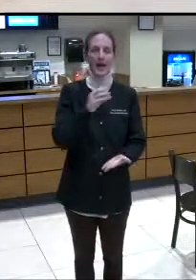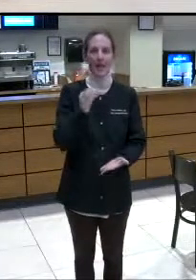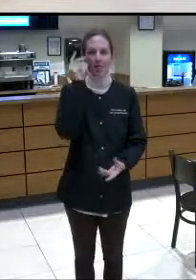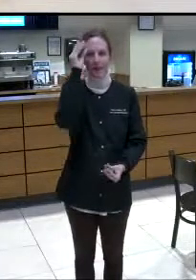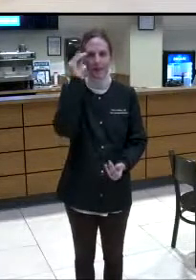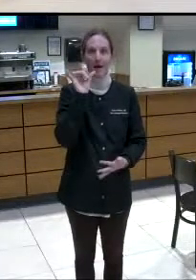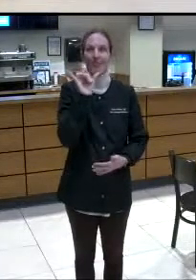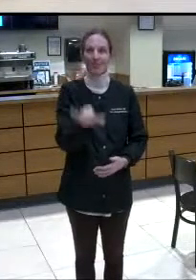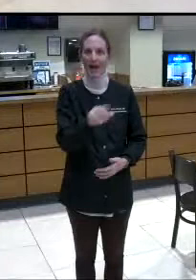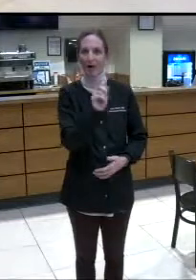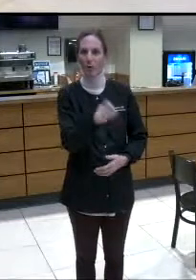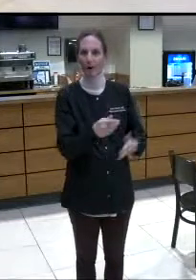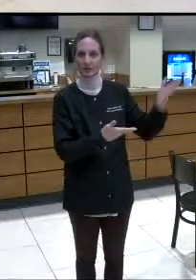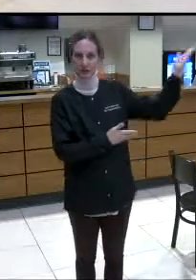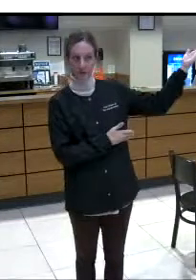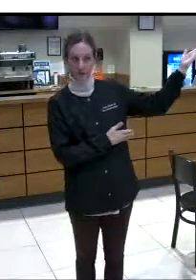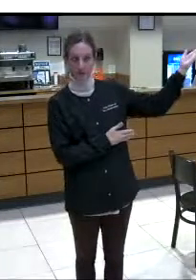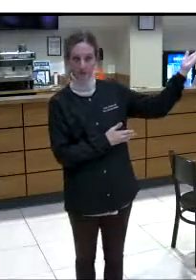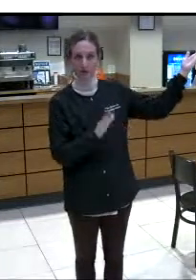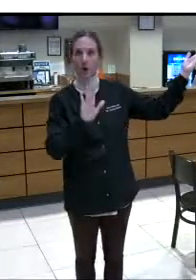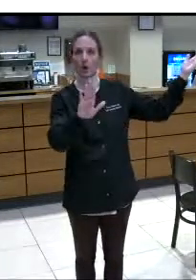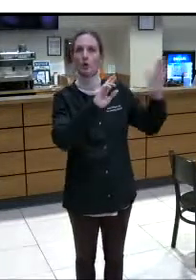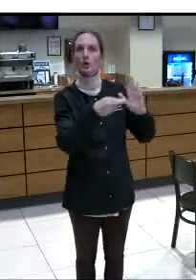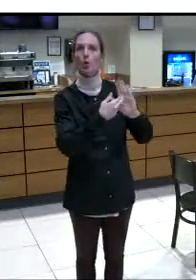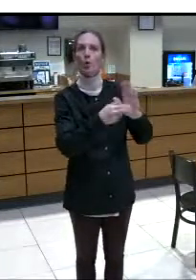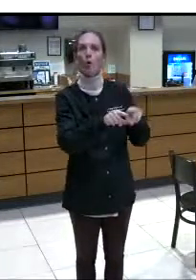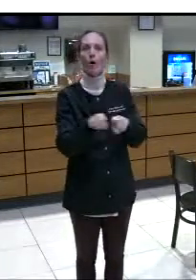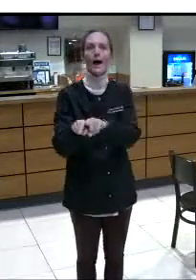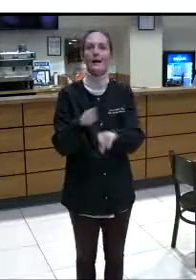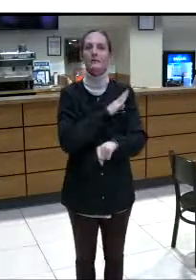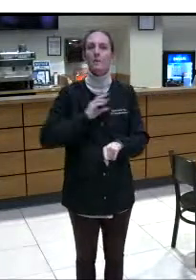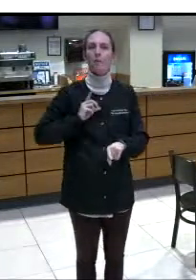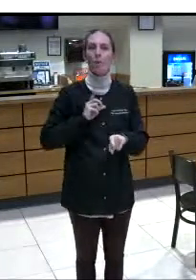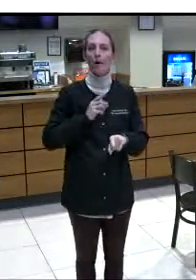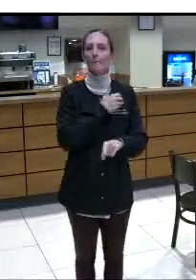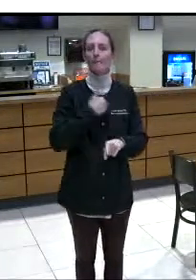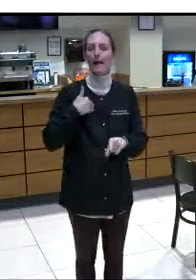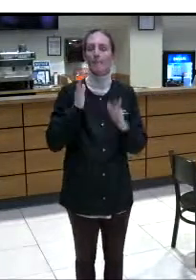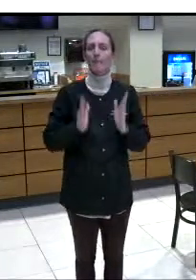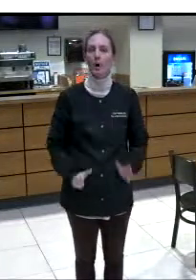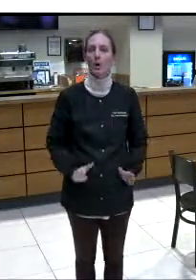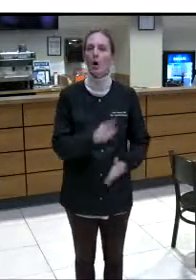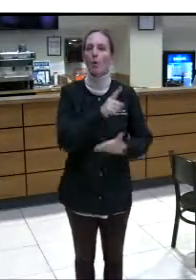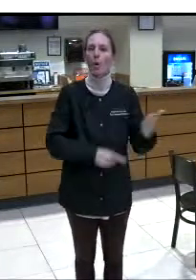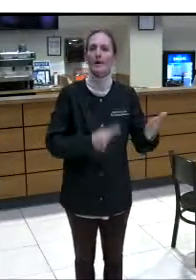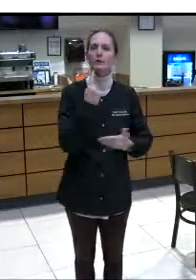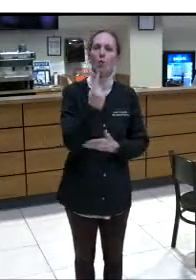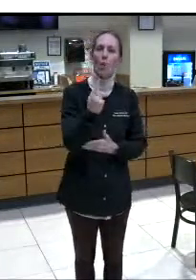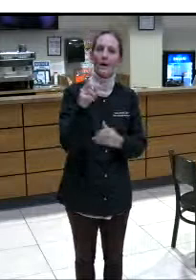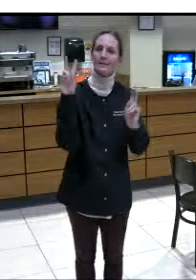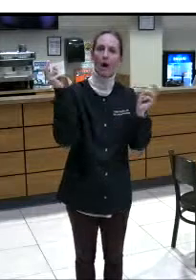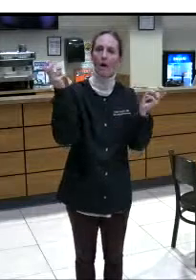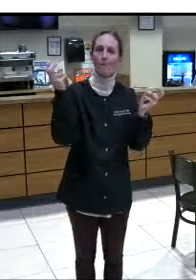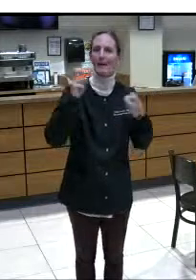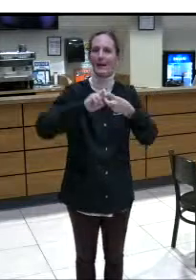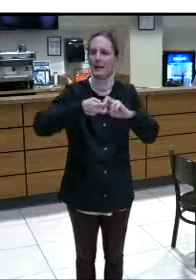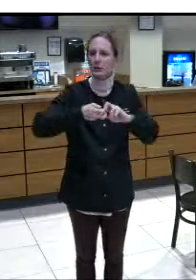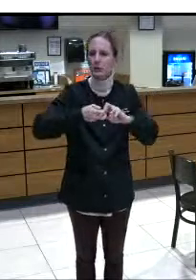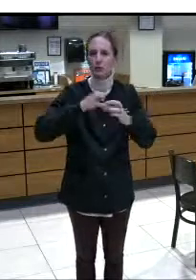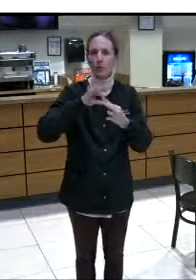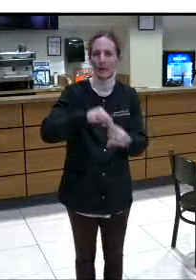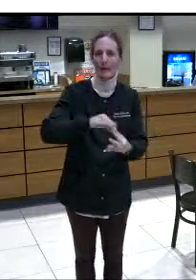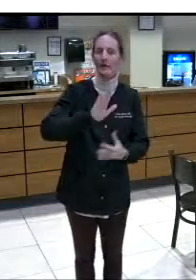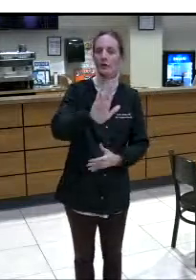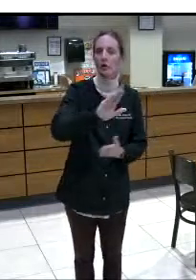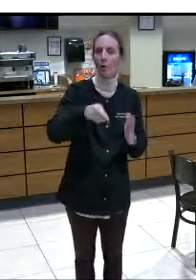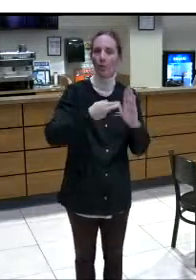question. In your role as a board member, what is one topic or issue as it relates to your role about which you